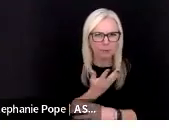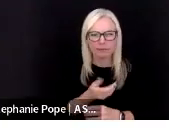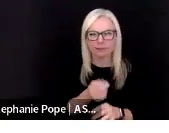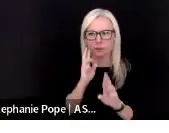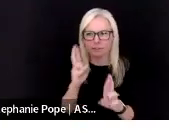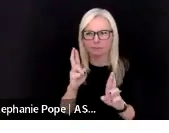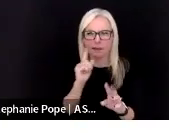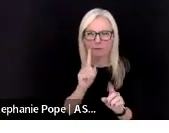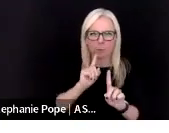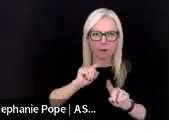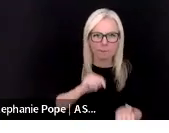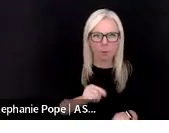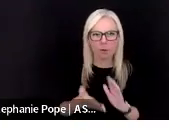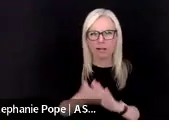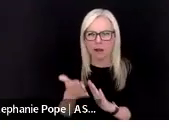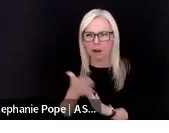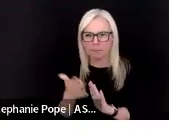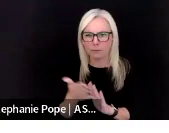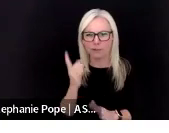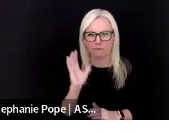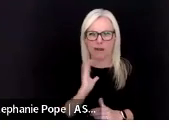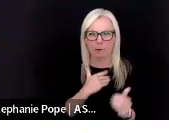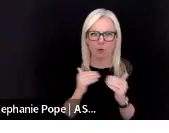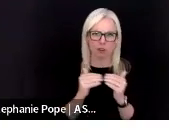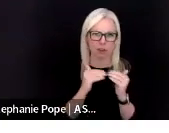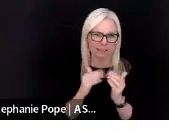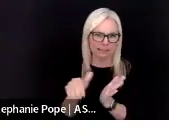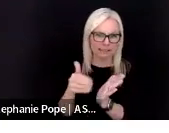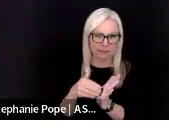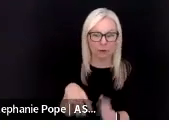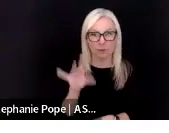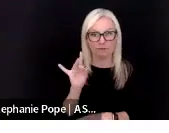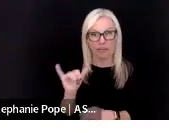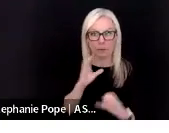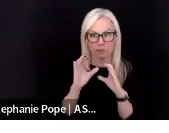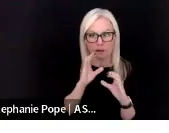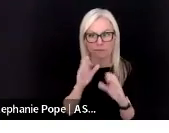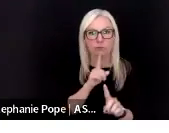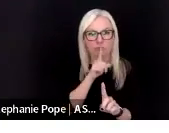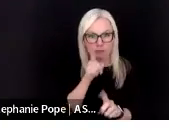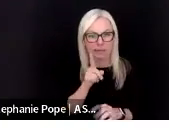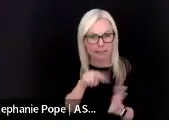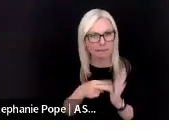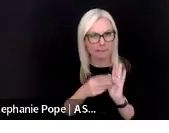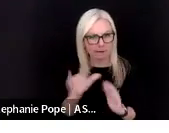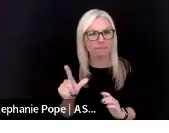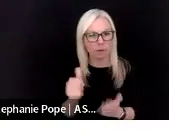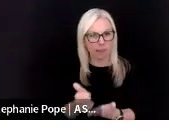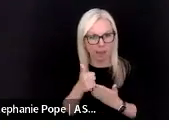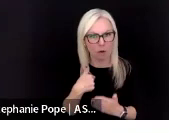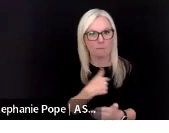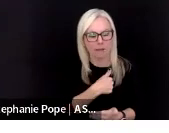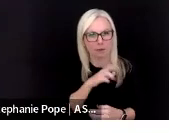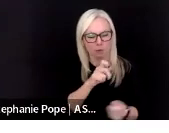other operations here at the Justice Center. We find these conversations to be extremely meaningful and helpful when we look at how we can refine